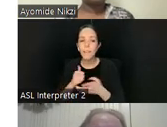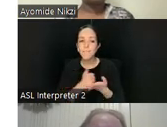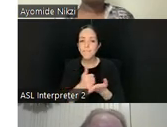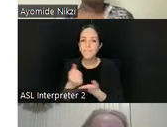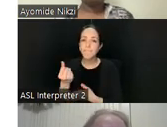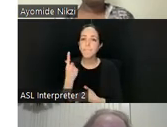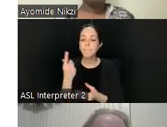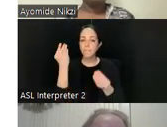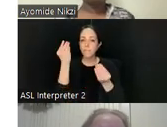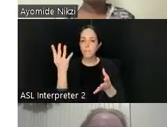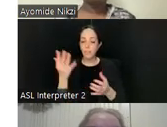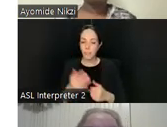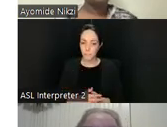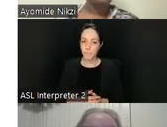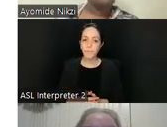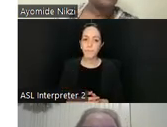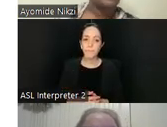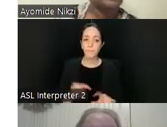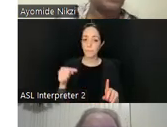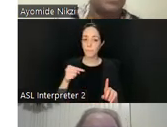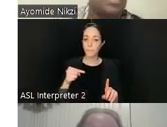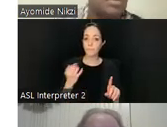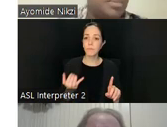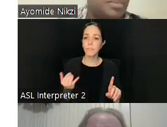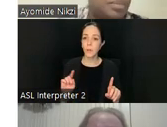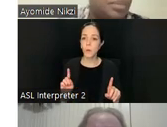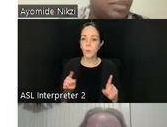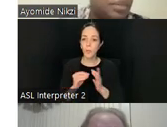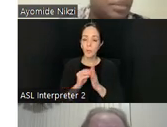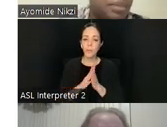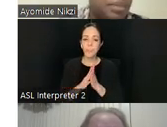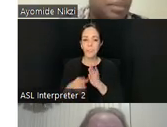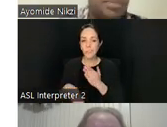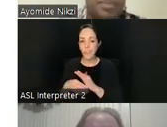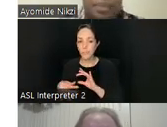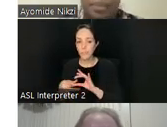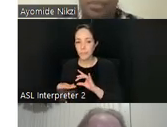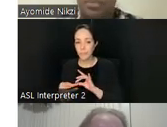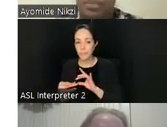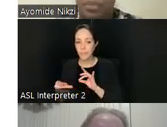data. And then this is where we put that footnote to that Seattle